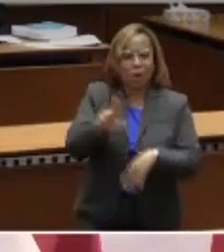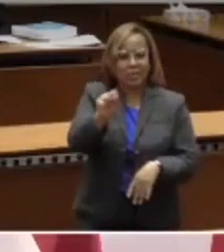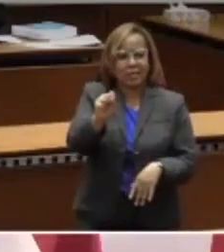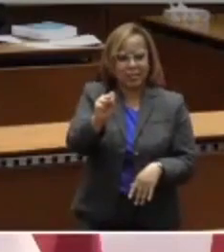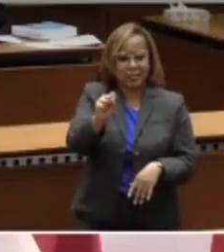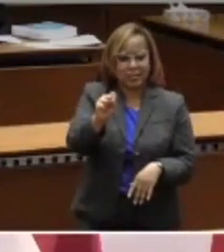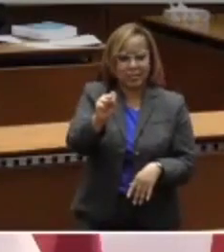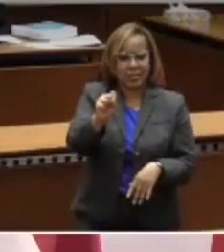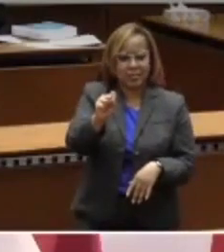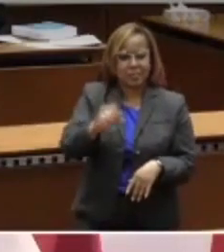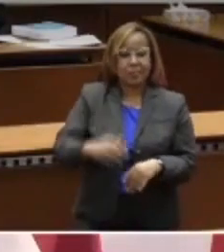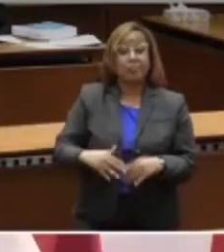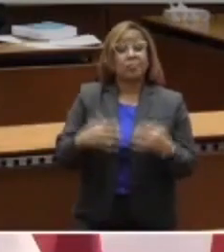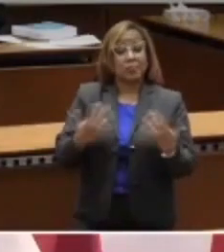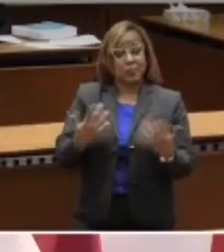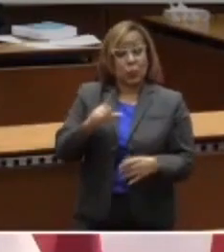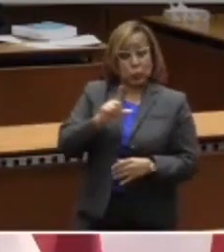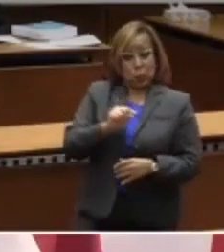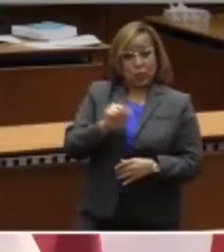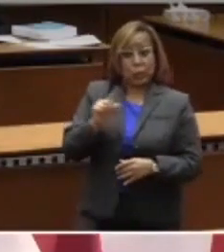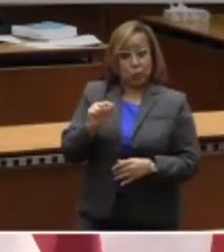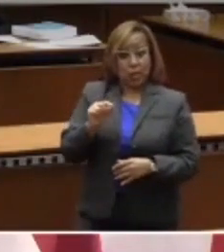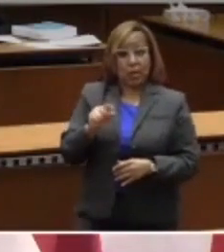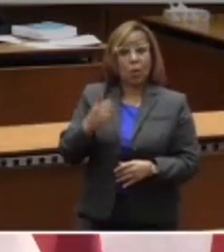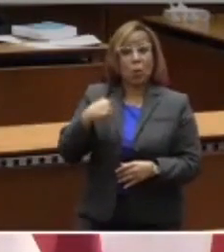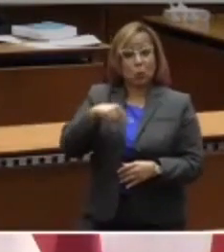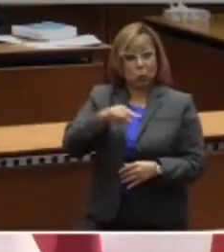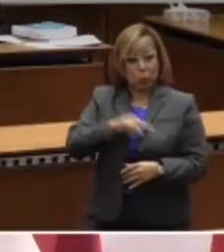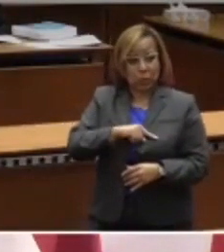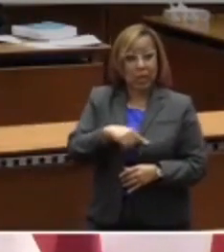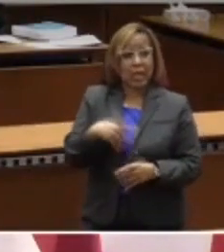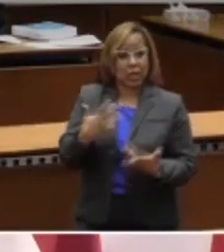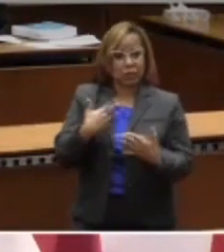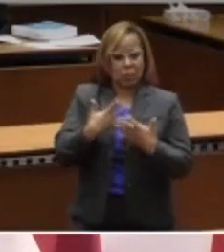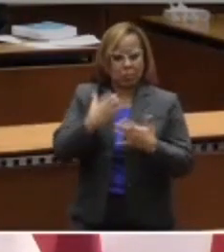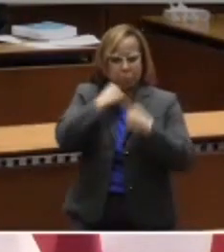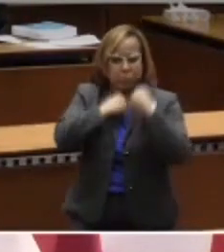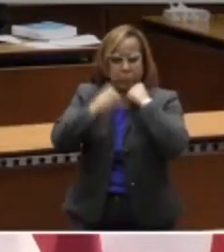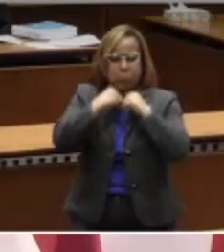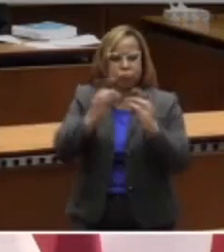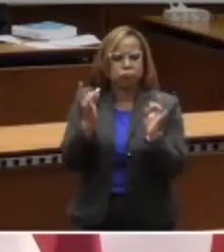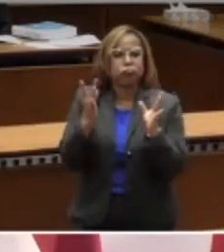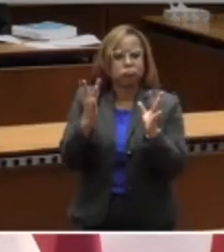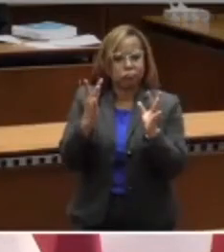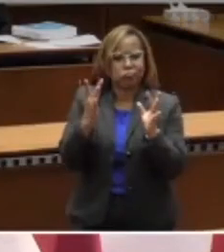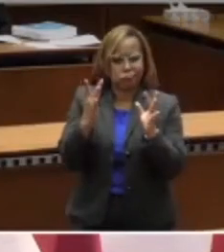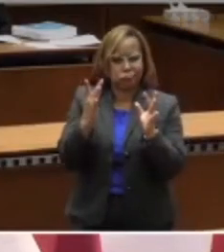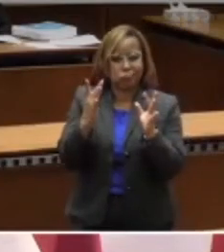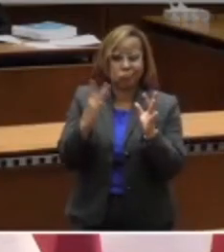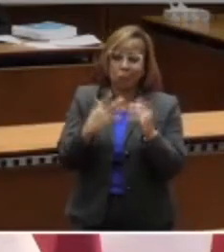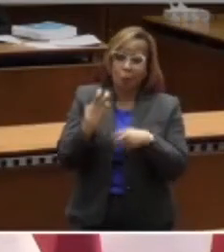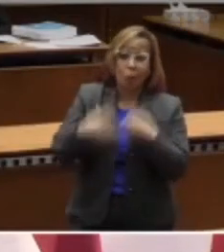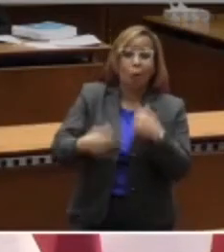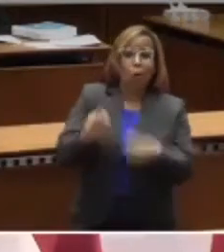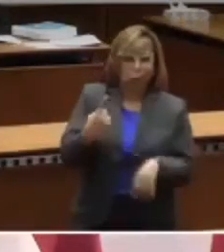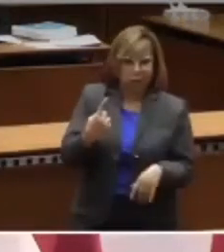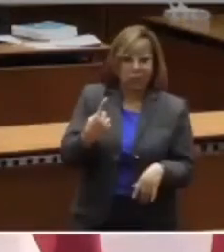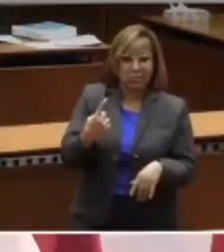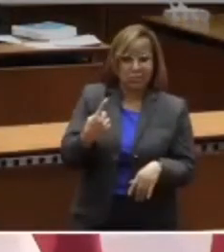States. So in 2020, we have definitely taken some punches, some very hard